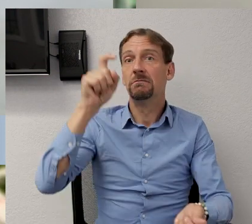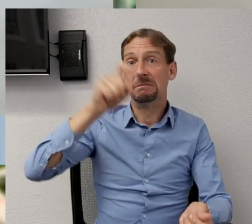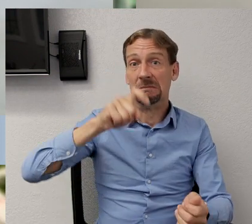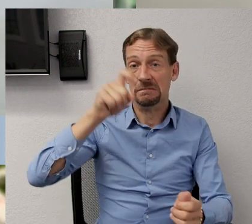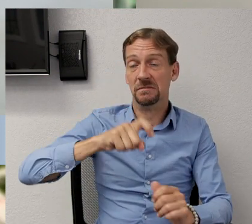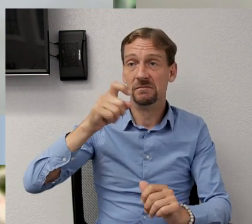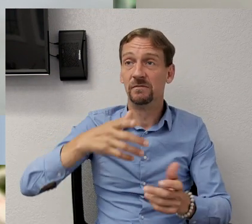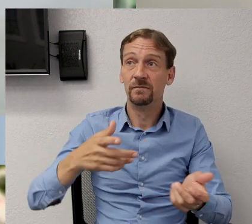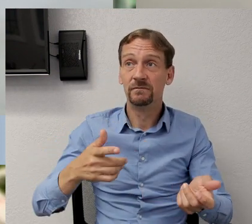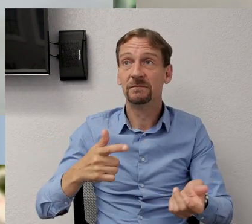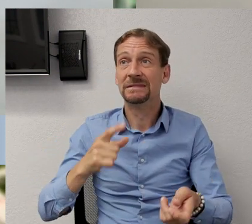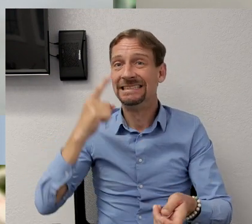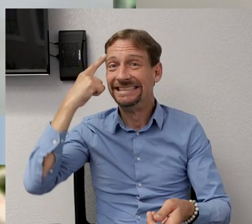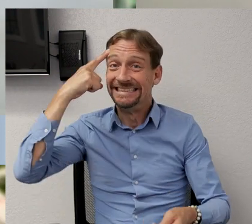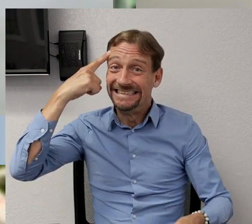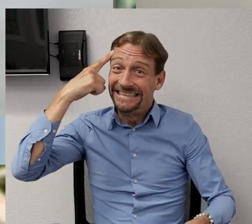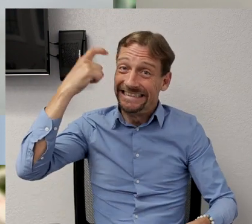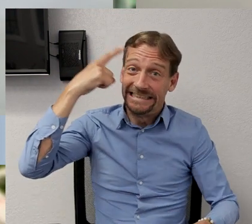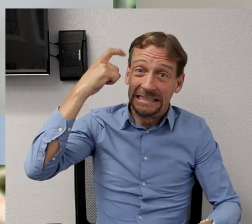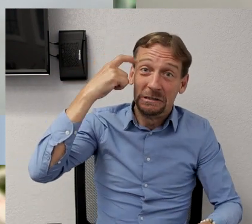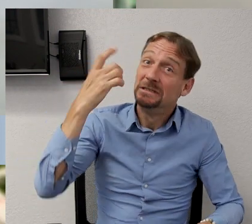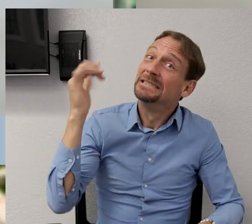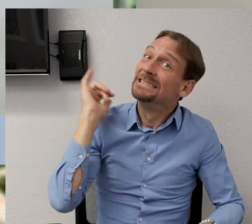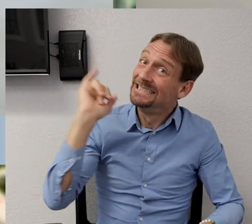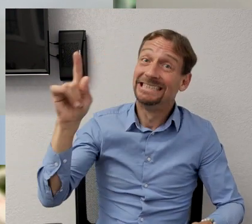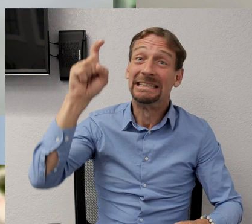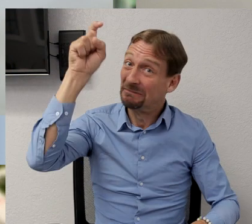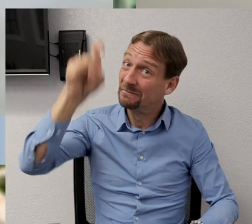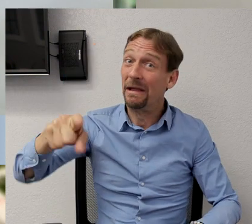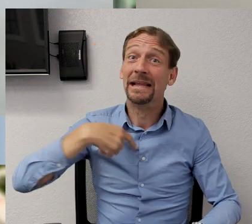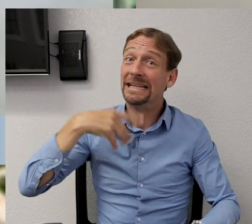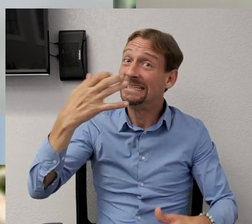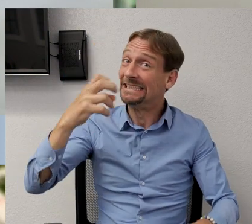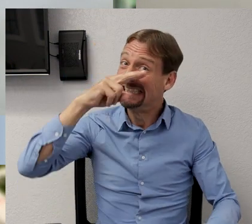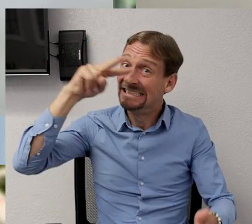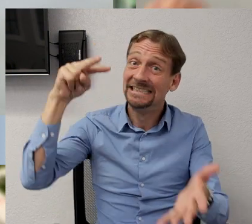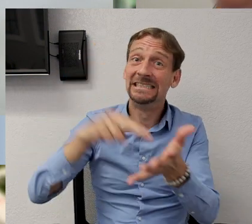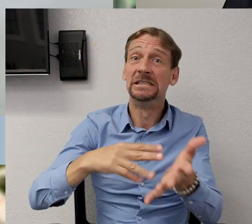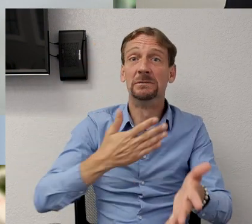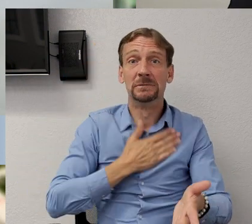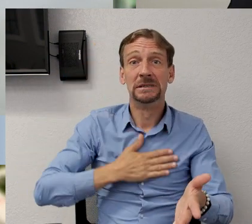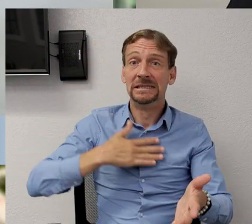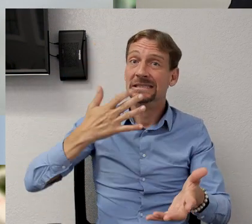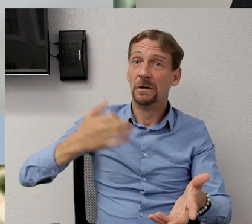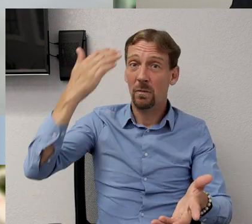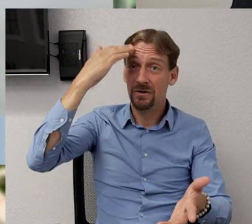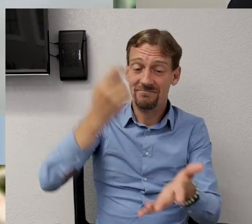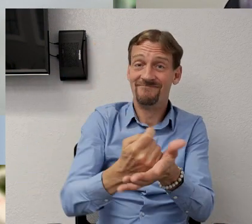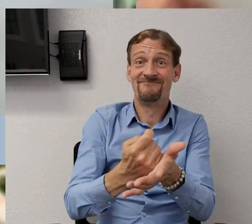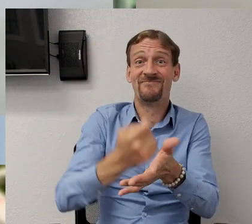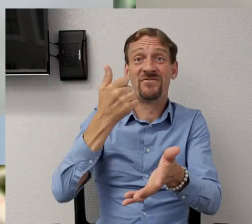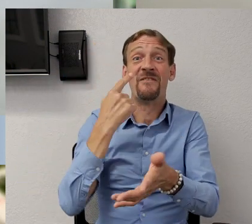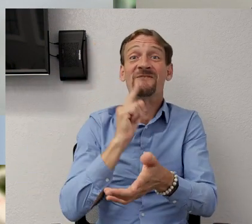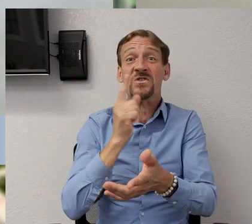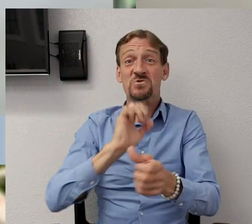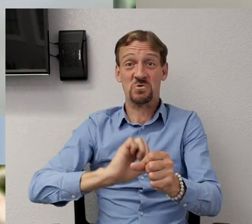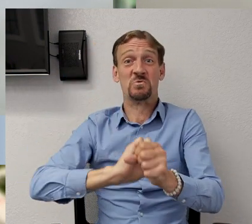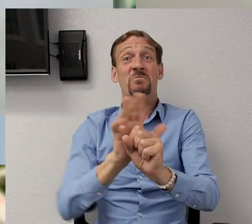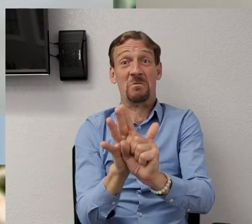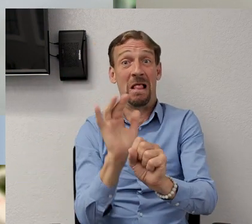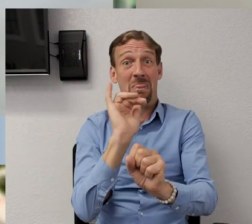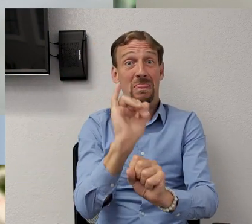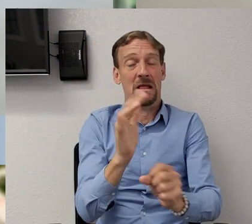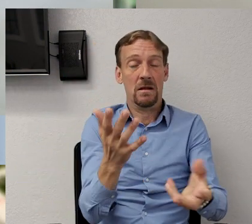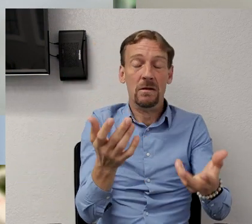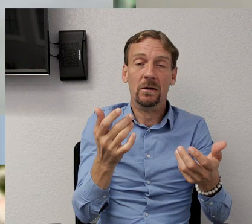be, very suspicious that there's something I need you to look at. I need to rule this out. So those are